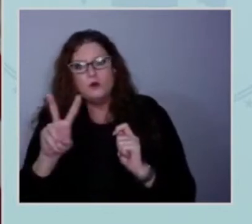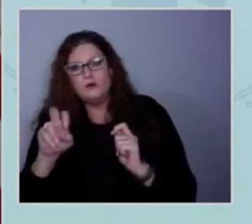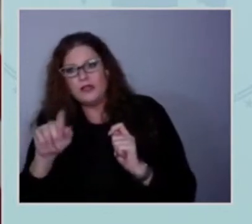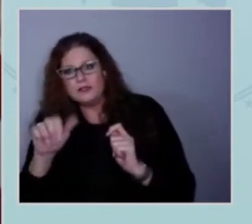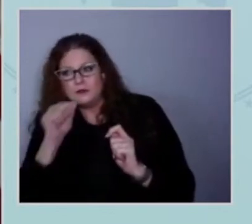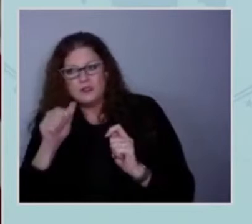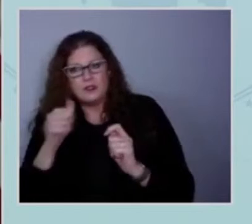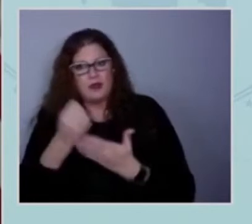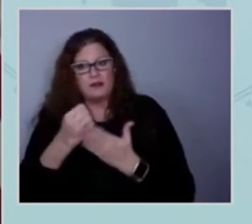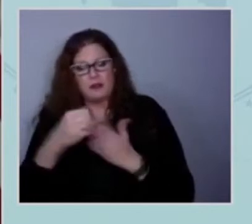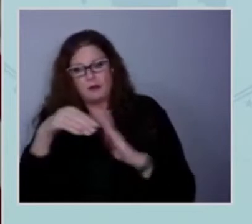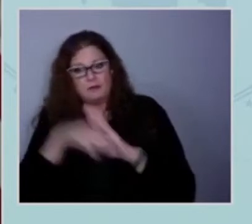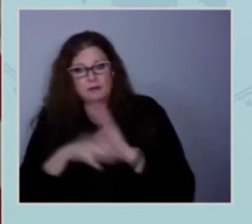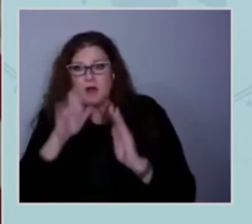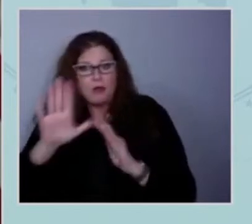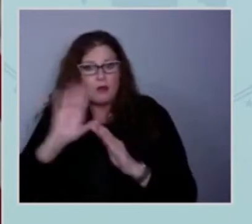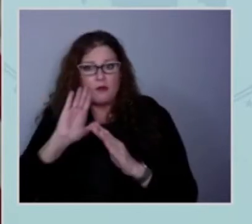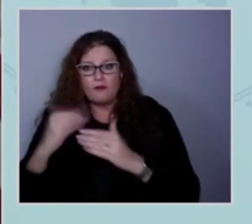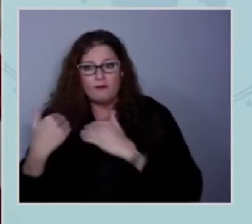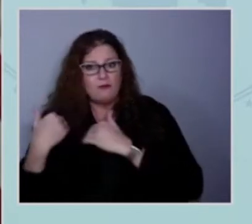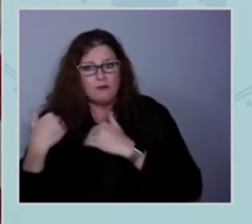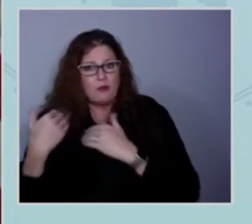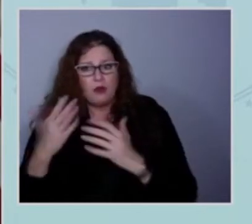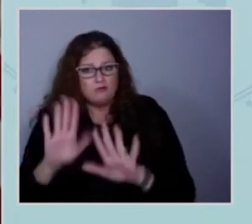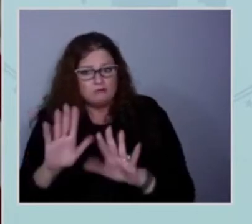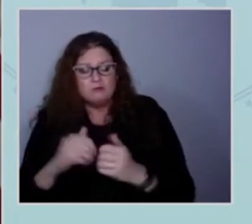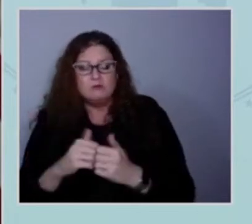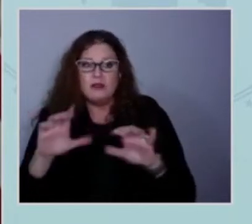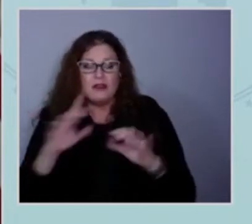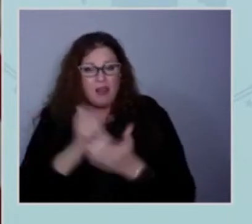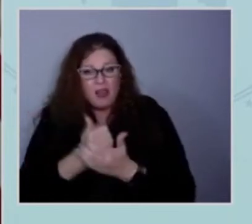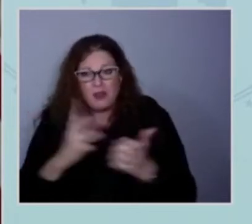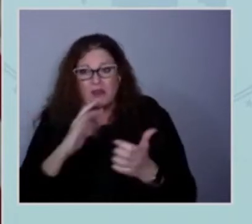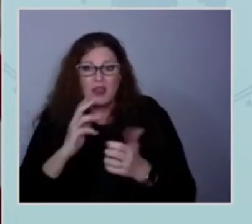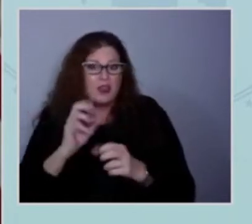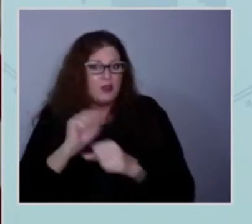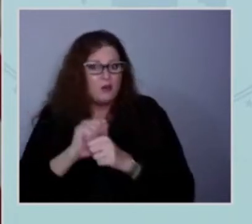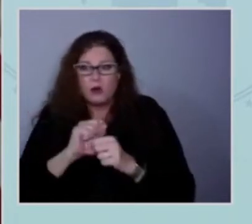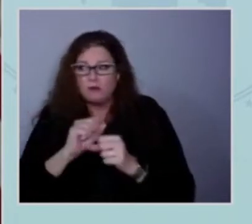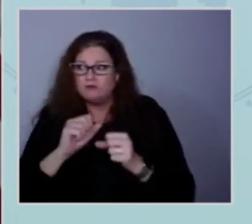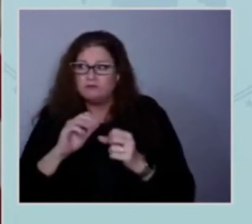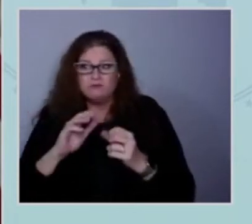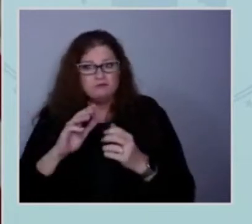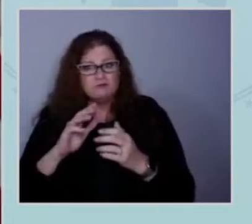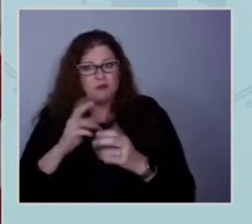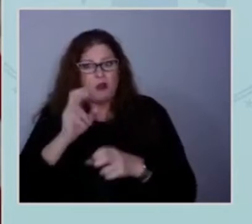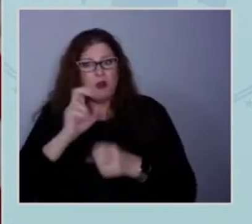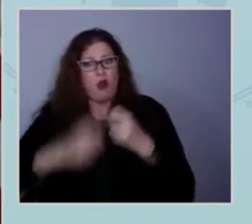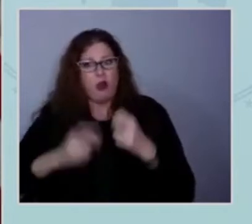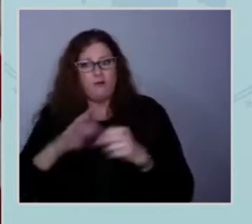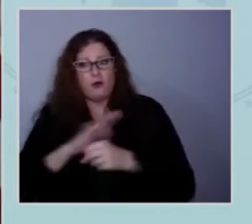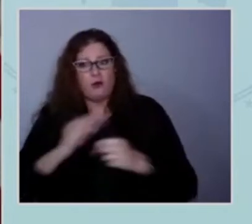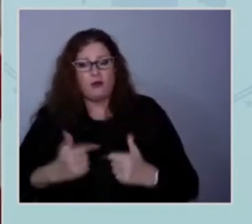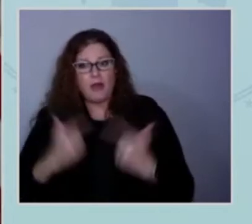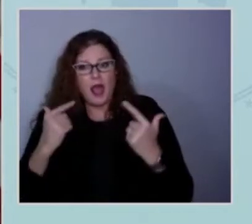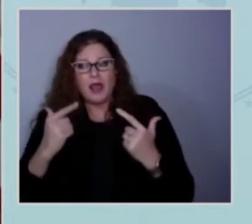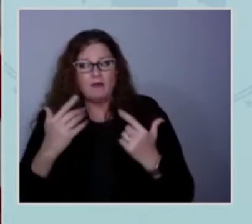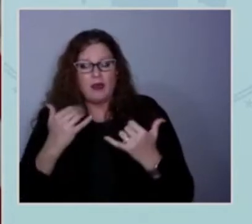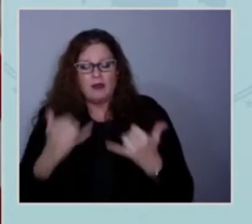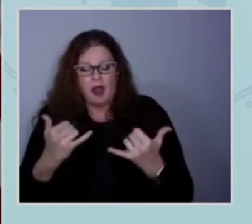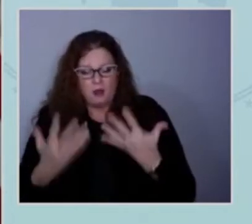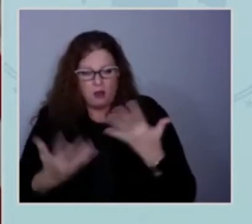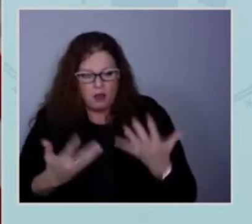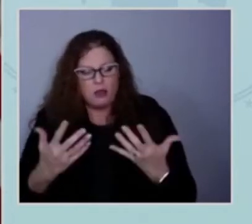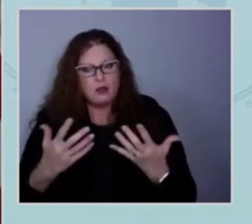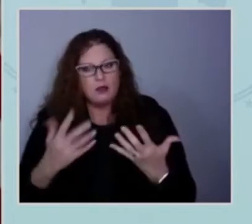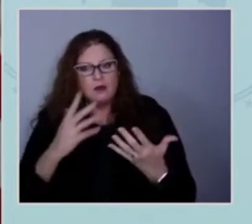meeting with people who are victims of this economic downturn through no fault of their own, have done everything, work like heck their